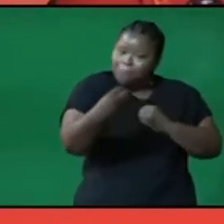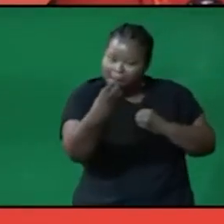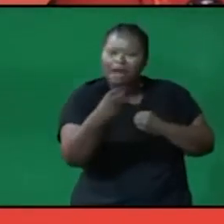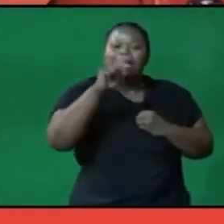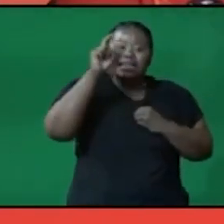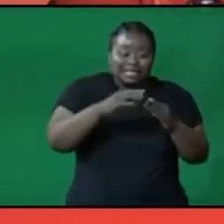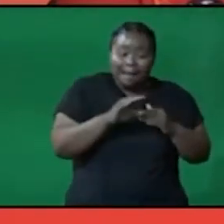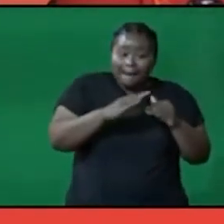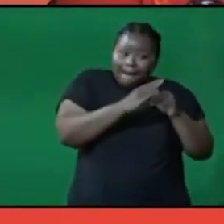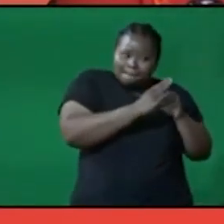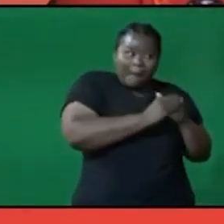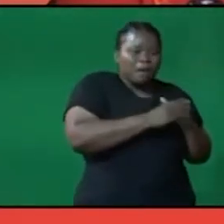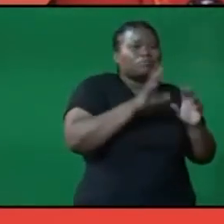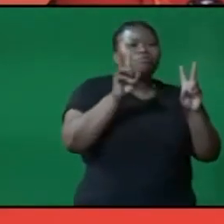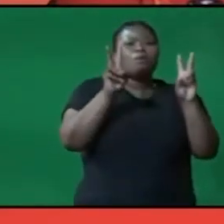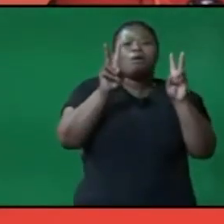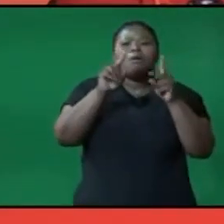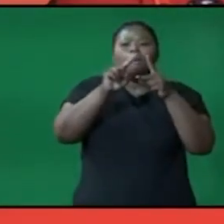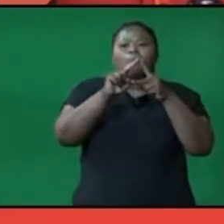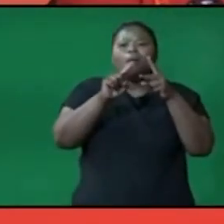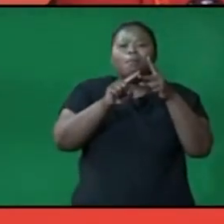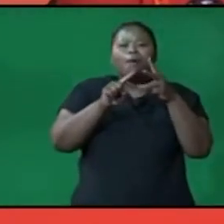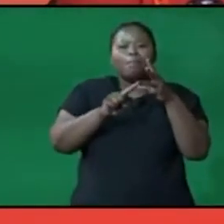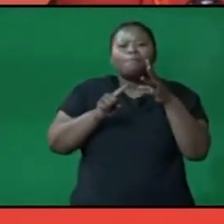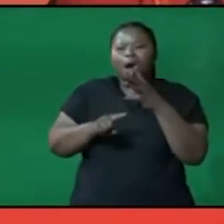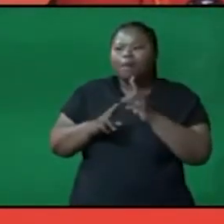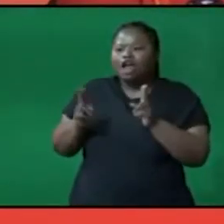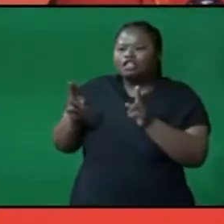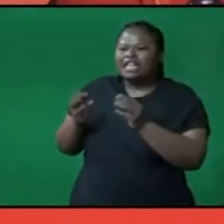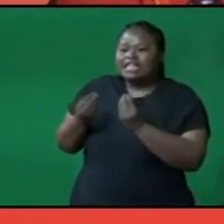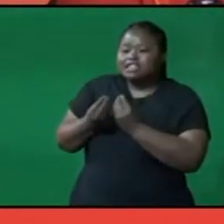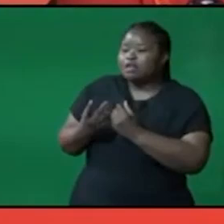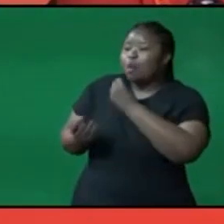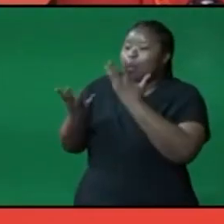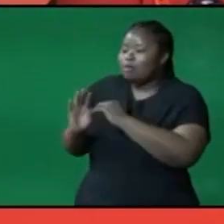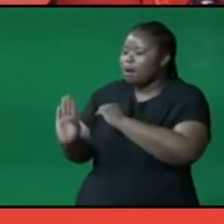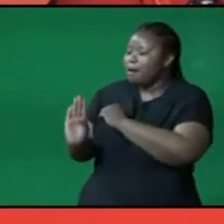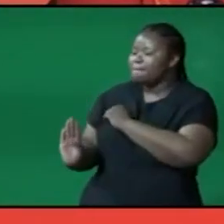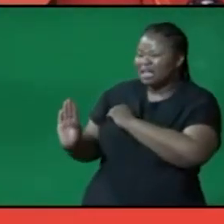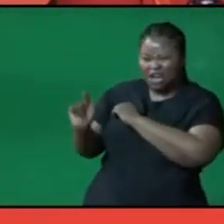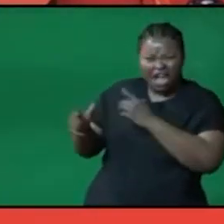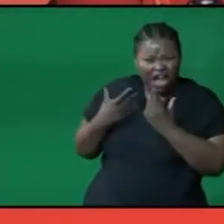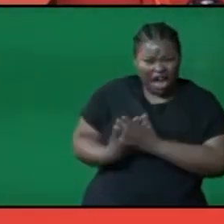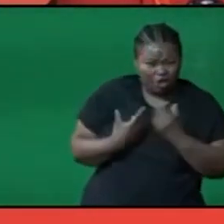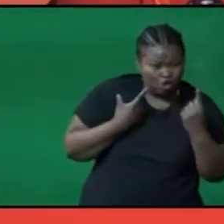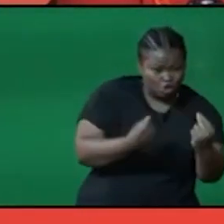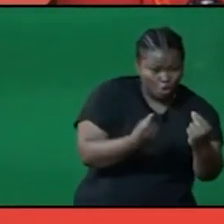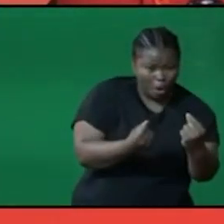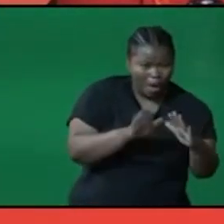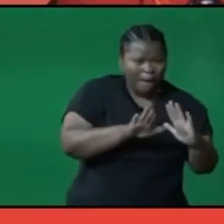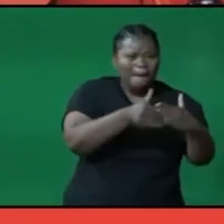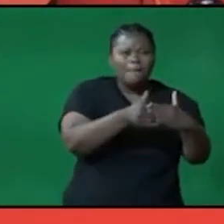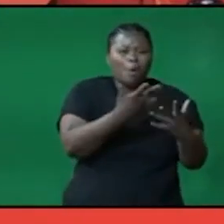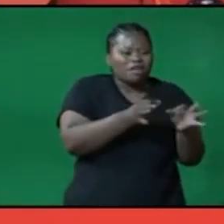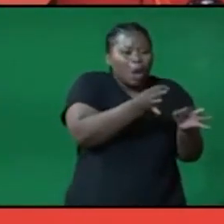these delegates who will highlight your shortcomings in the branches. I could not do this before in